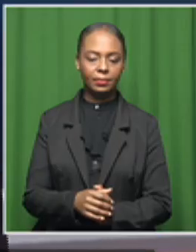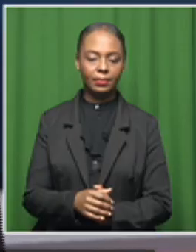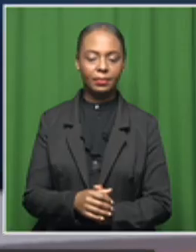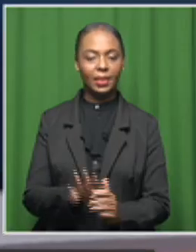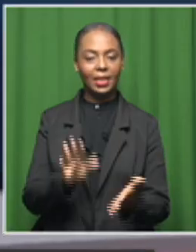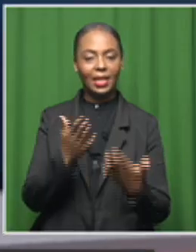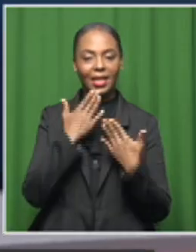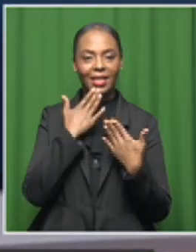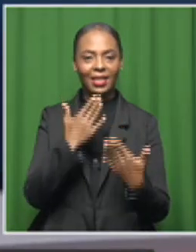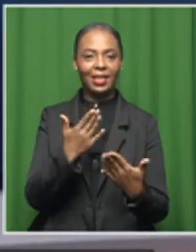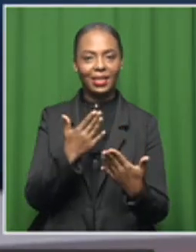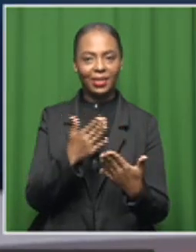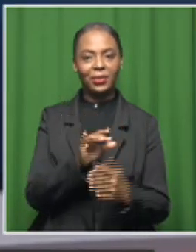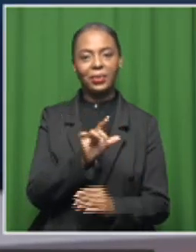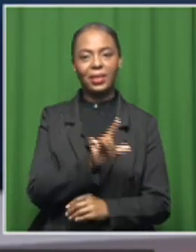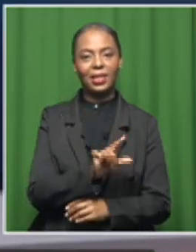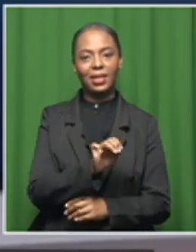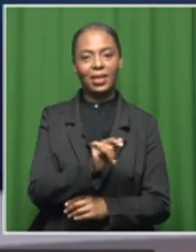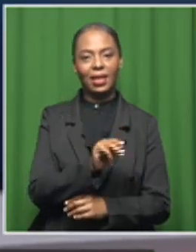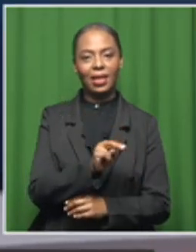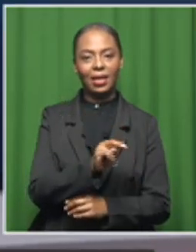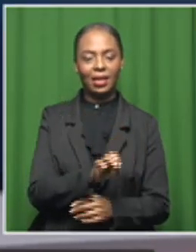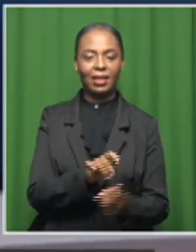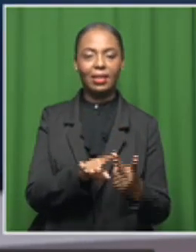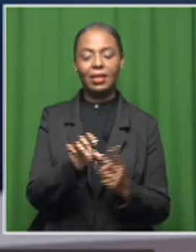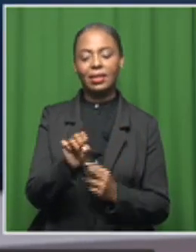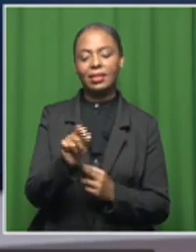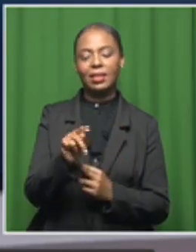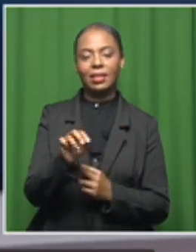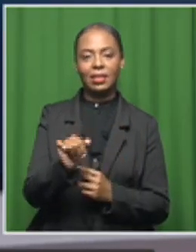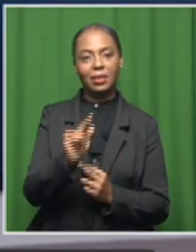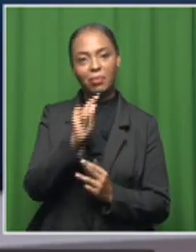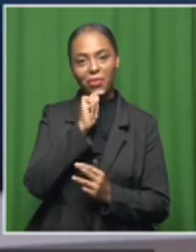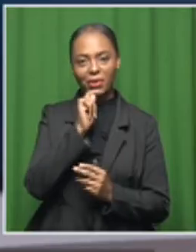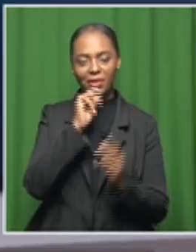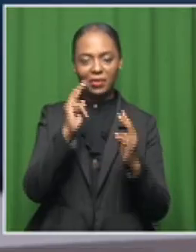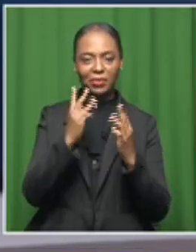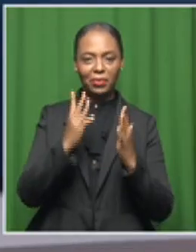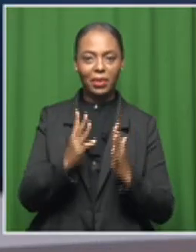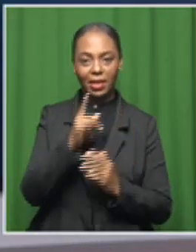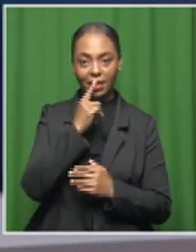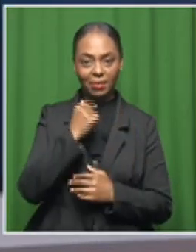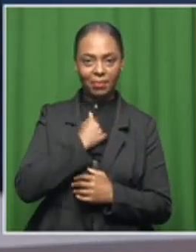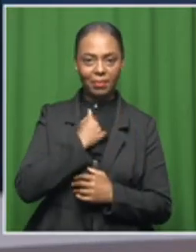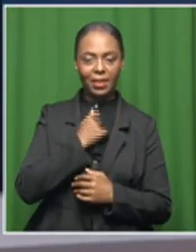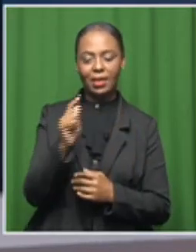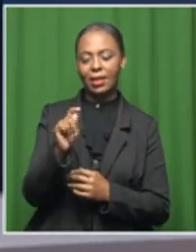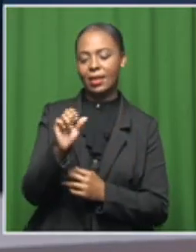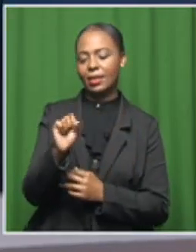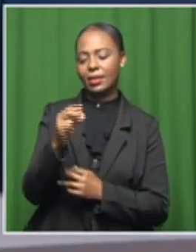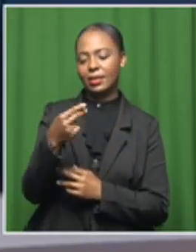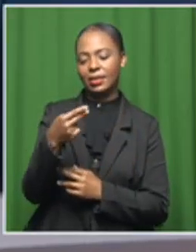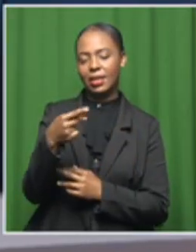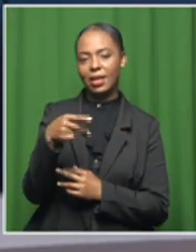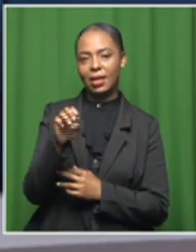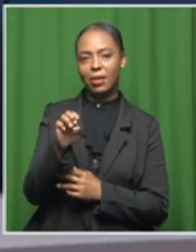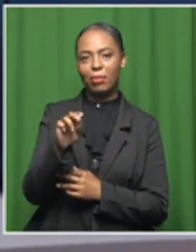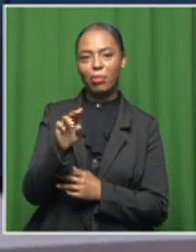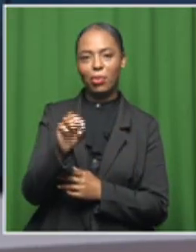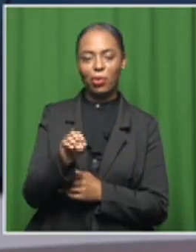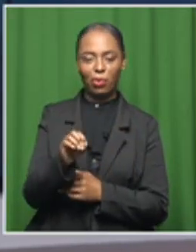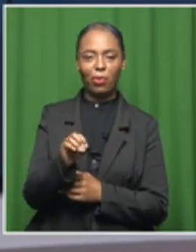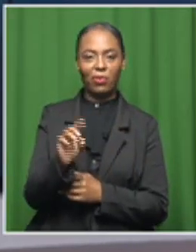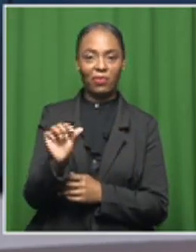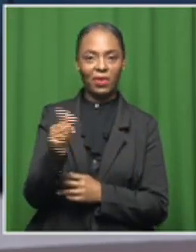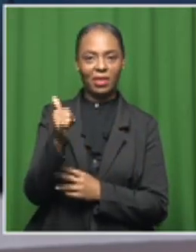Thank you, Lian and Sakina, and good morning to the Morning Live viewers. My name is Tepo Mungwai, and welcome to the first segment of The Bottom